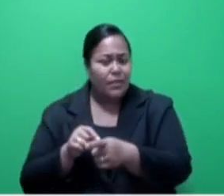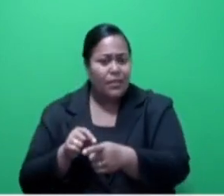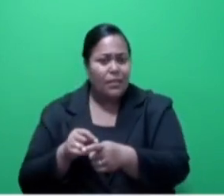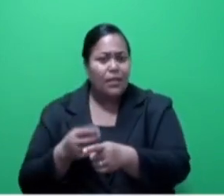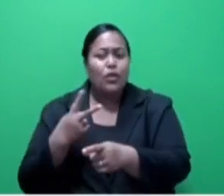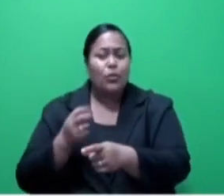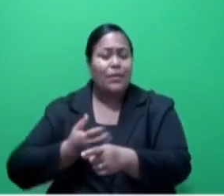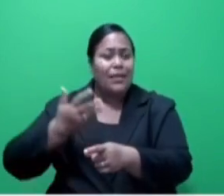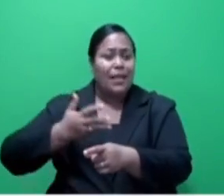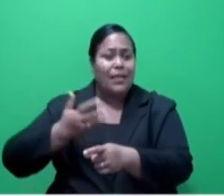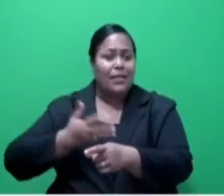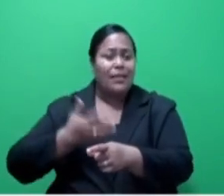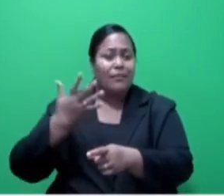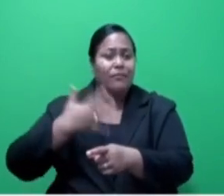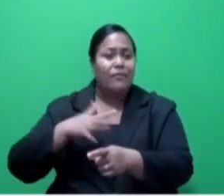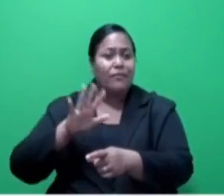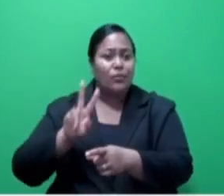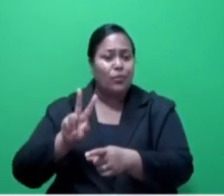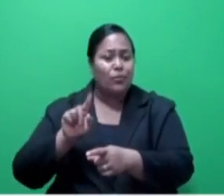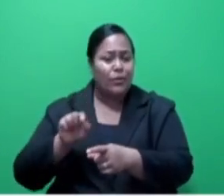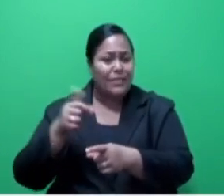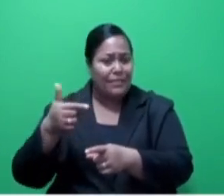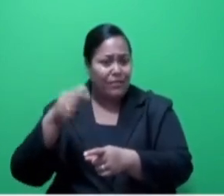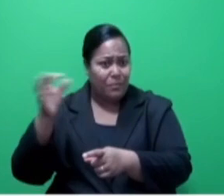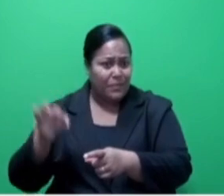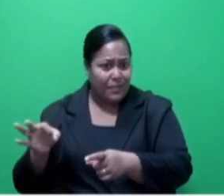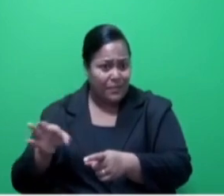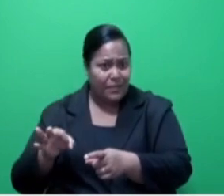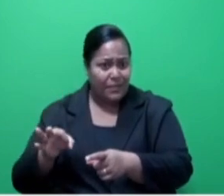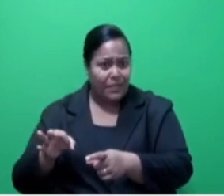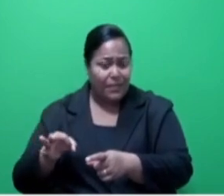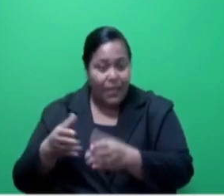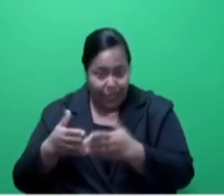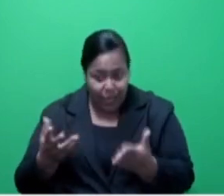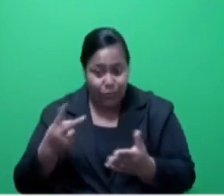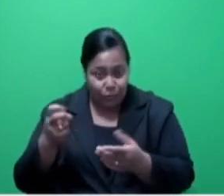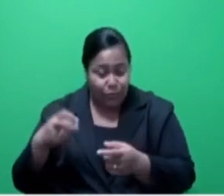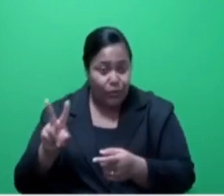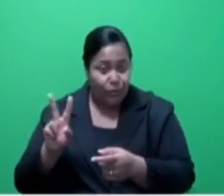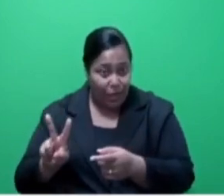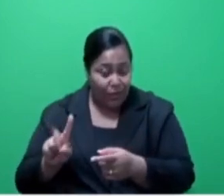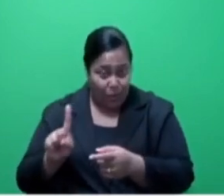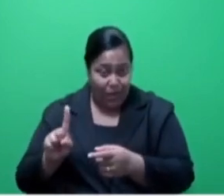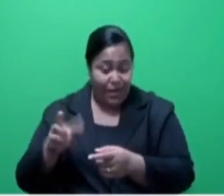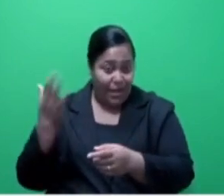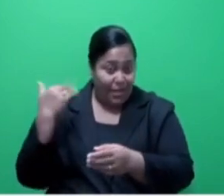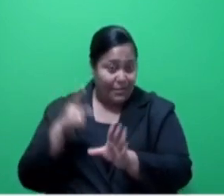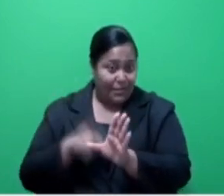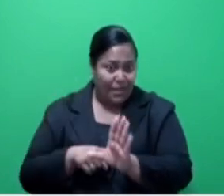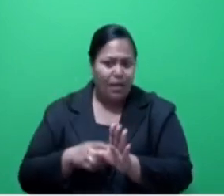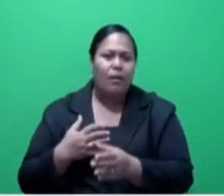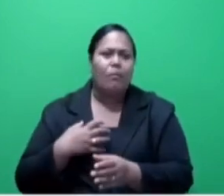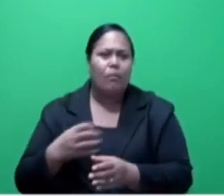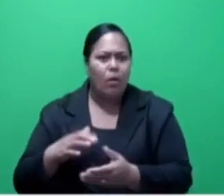2019, 102.5% 2021. St. Lucia,